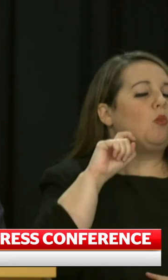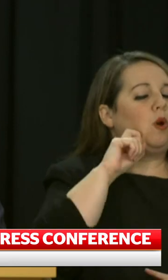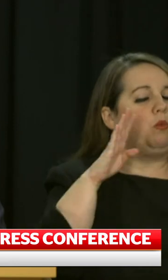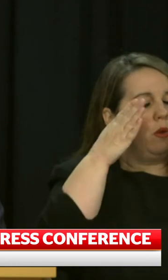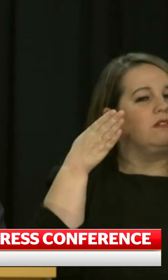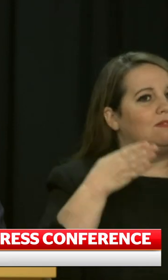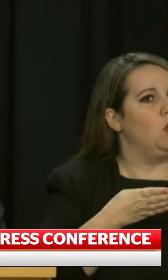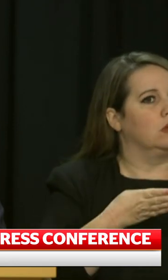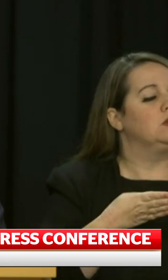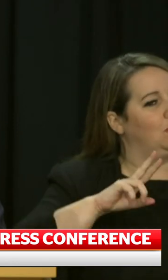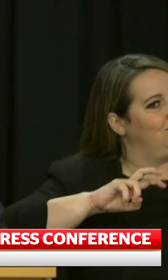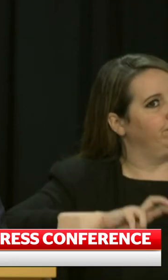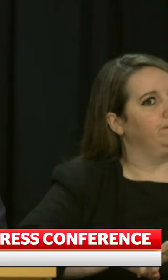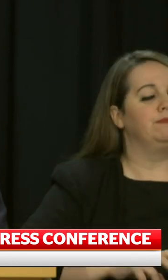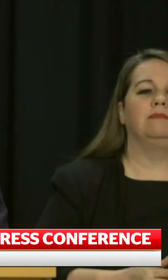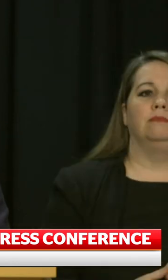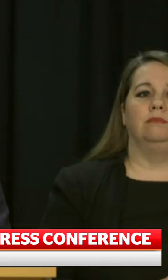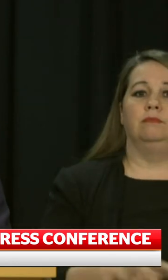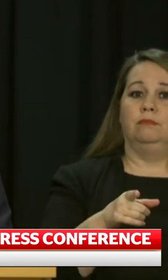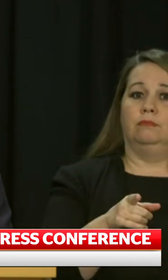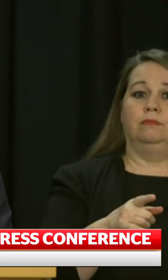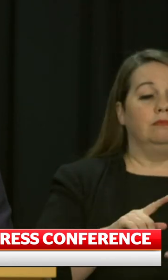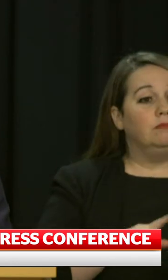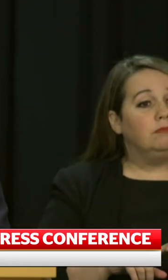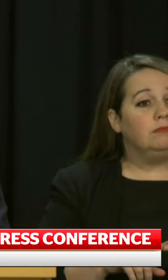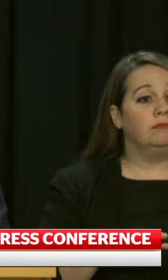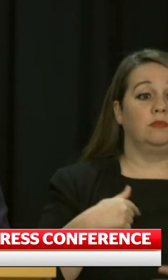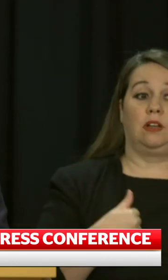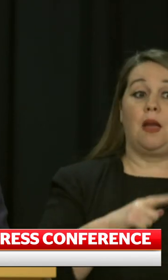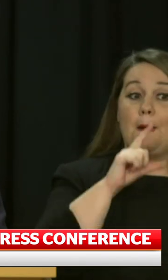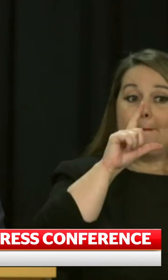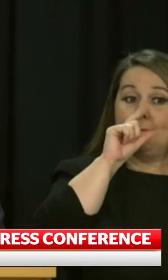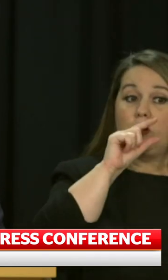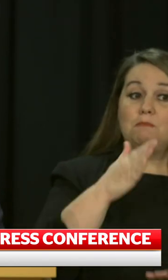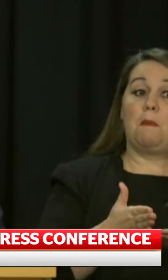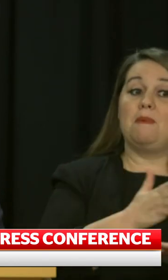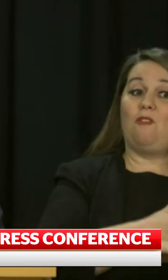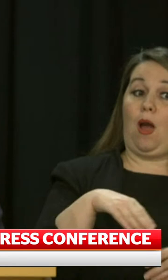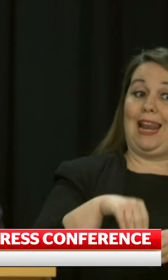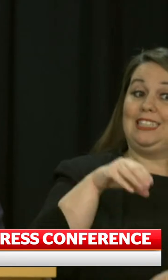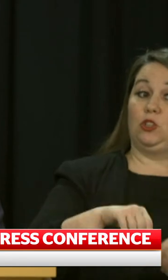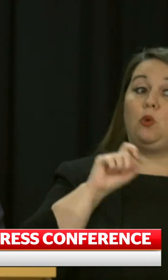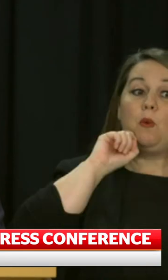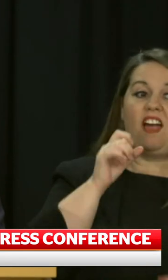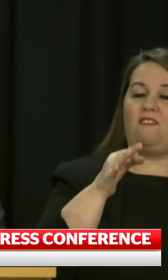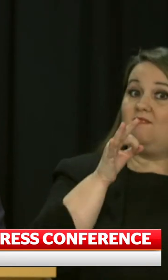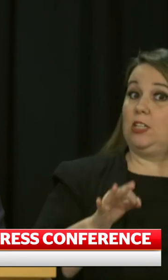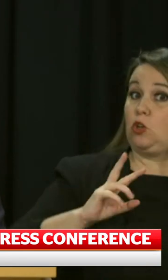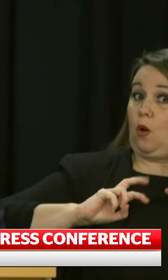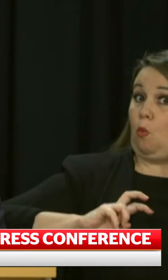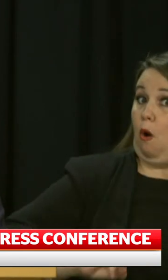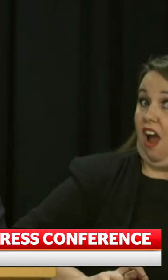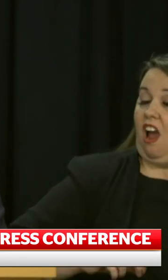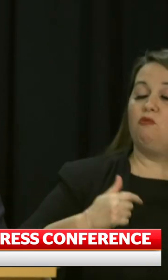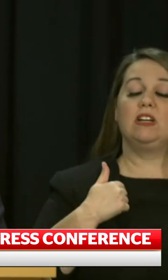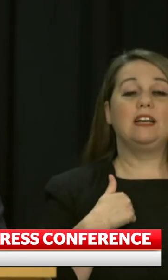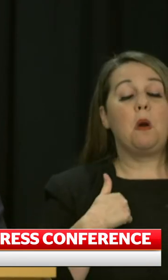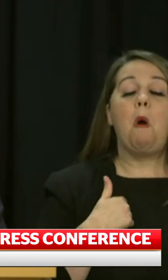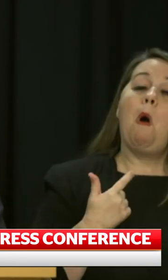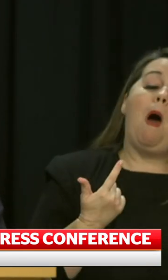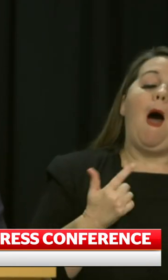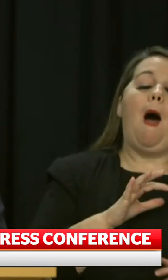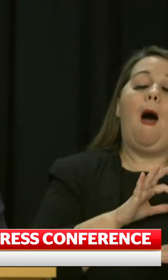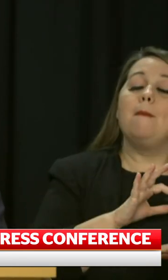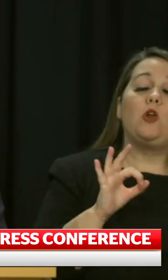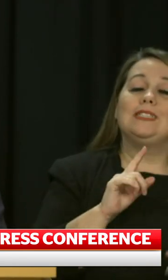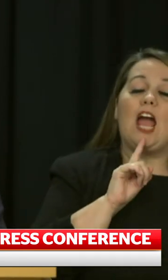into banking before the election? I certainly wouldn't rule that out. Like I said, I'm not announcing anything on that front today. Go back to also the